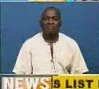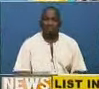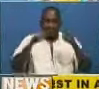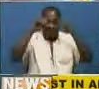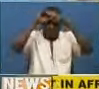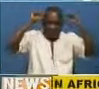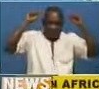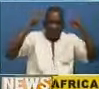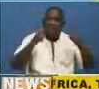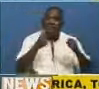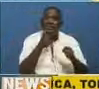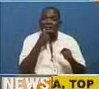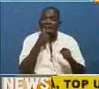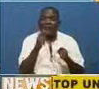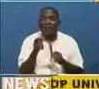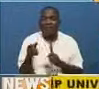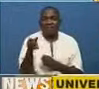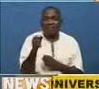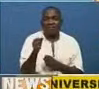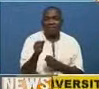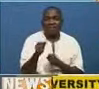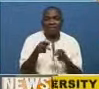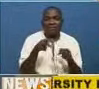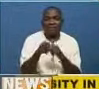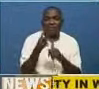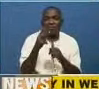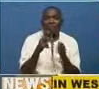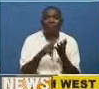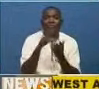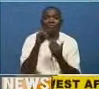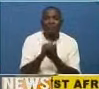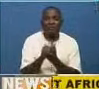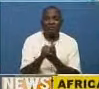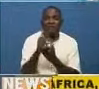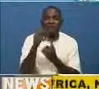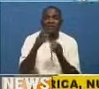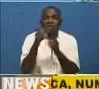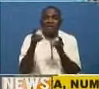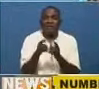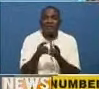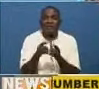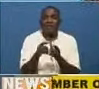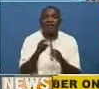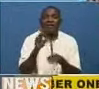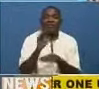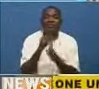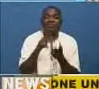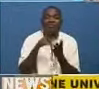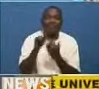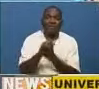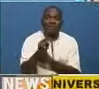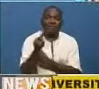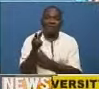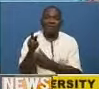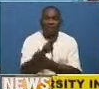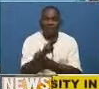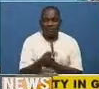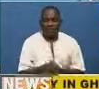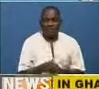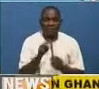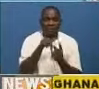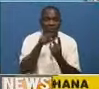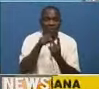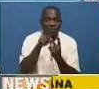President Akufo-Addo has inaugurated 2 projects under the One District, One Factory initiative in the Western region. The